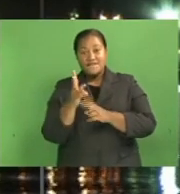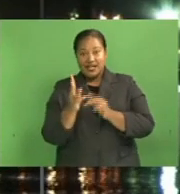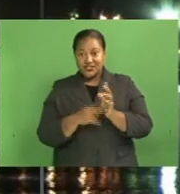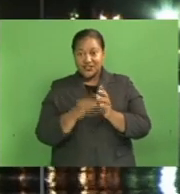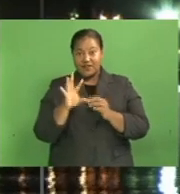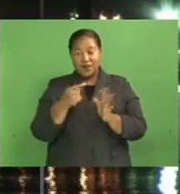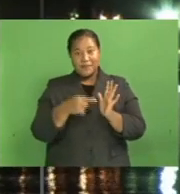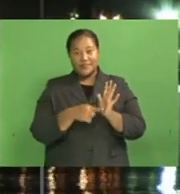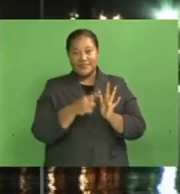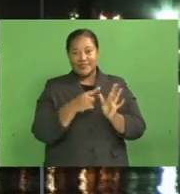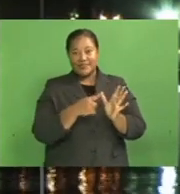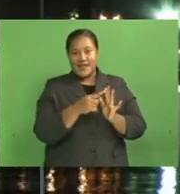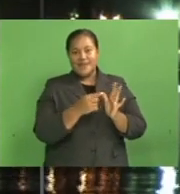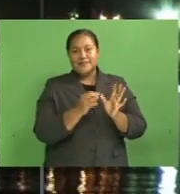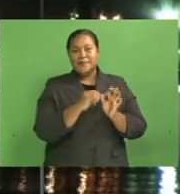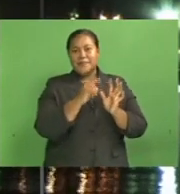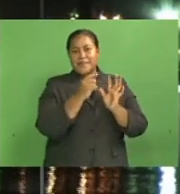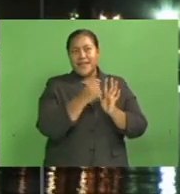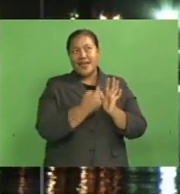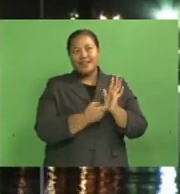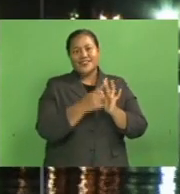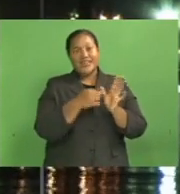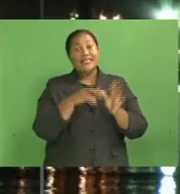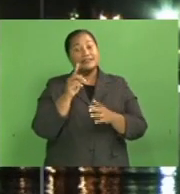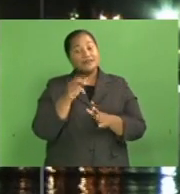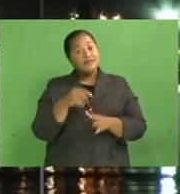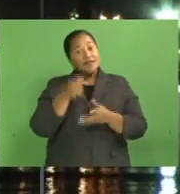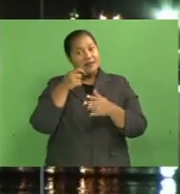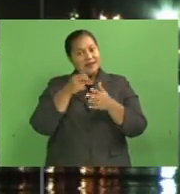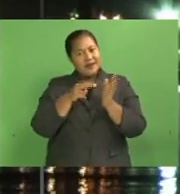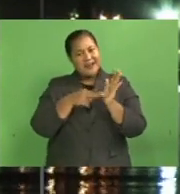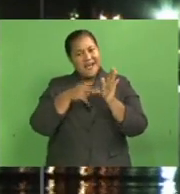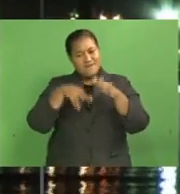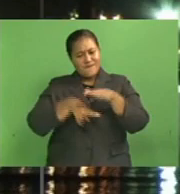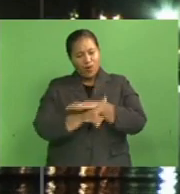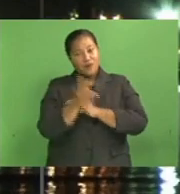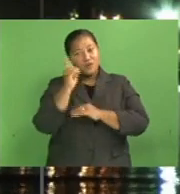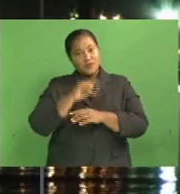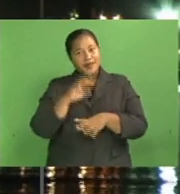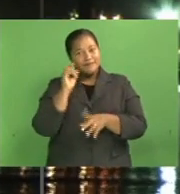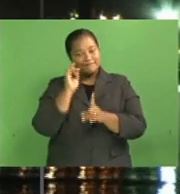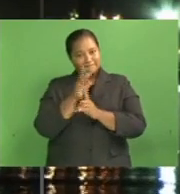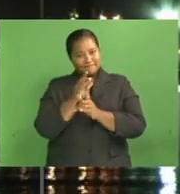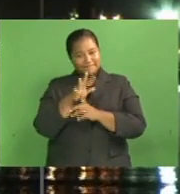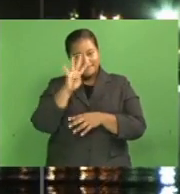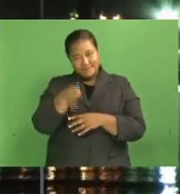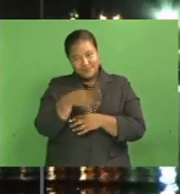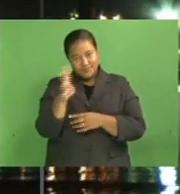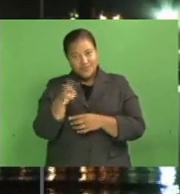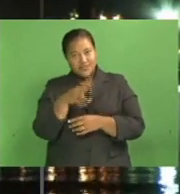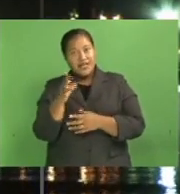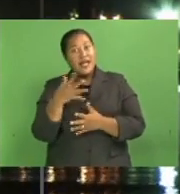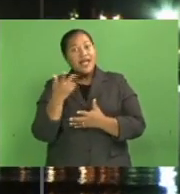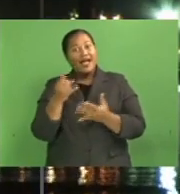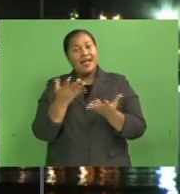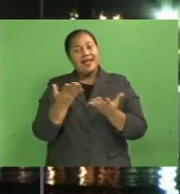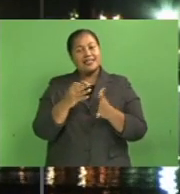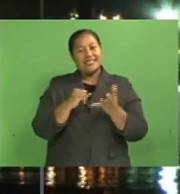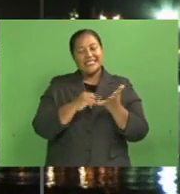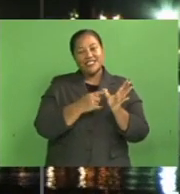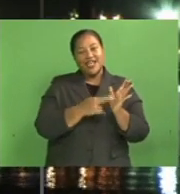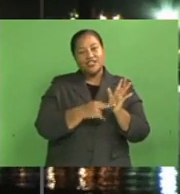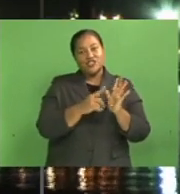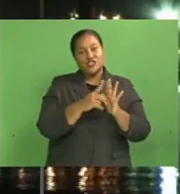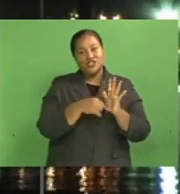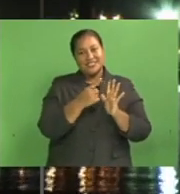from Taiperia and Wainivindio in Navua today went through important medical checkups at the Sanjivani Medical Center in